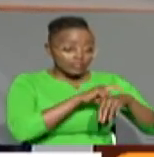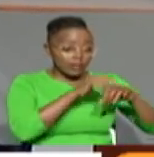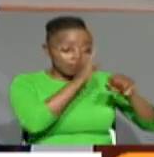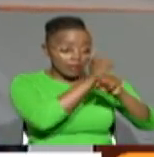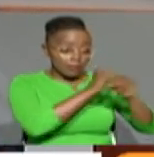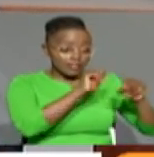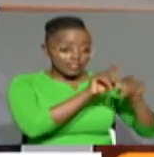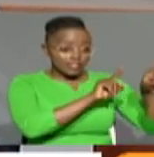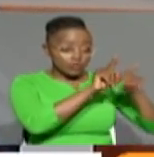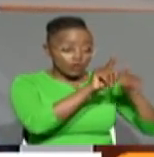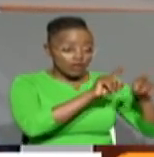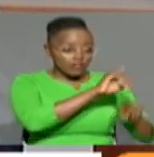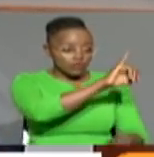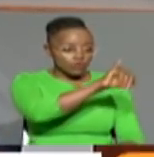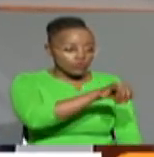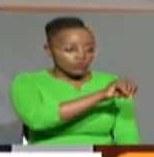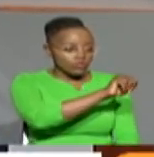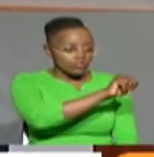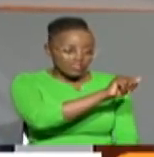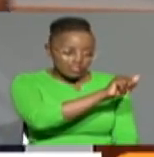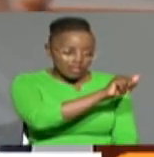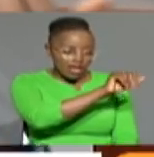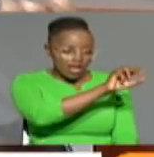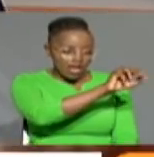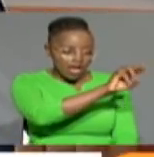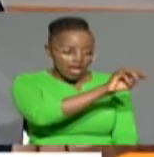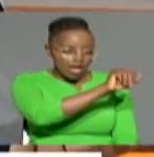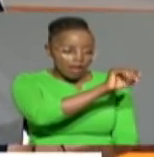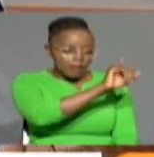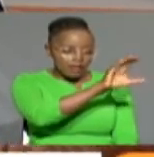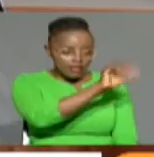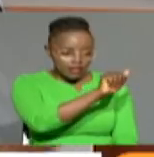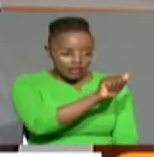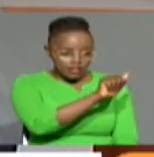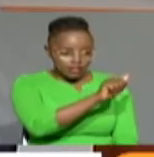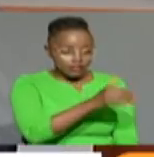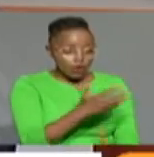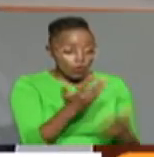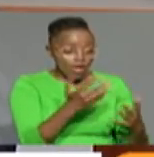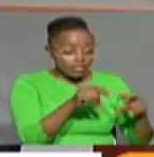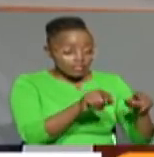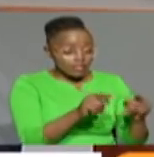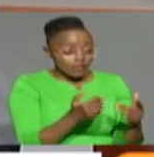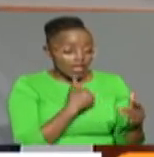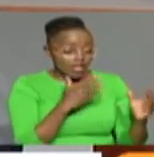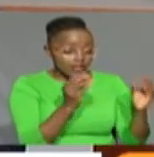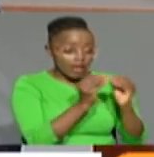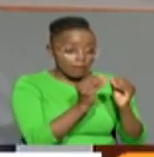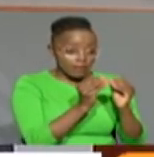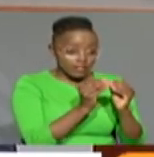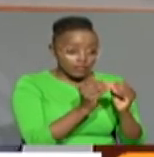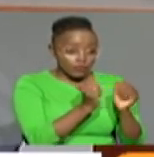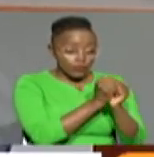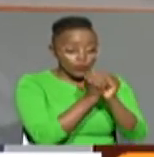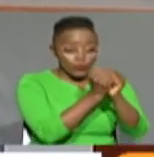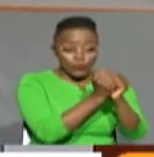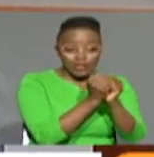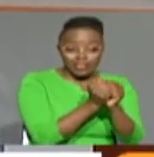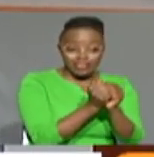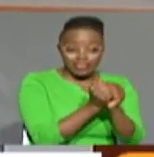And they look to Africa for cultural, religious, philosophical